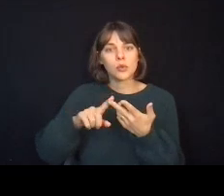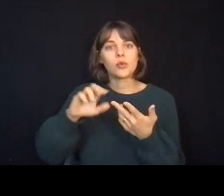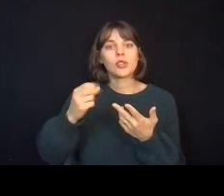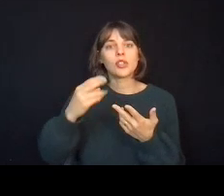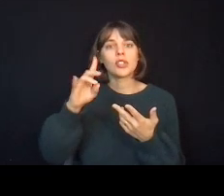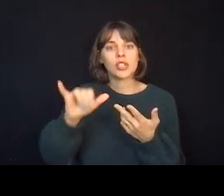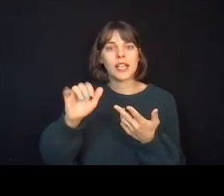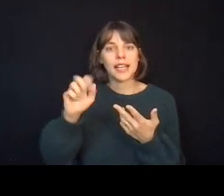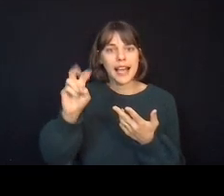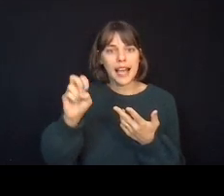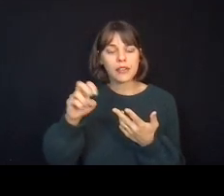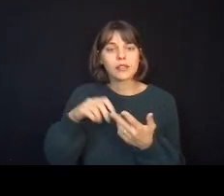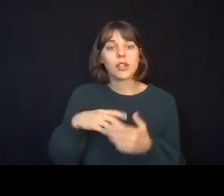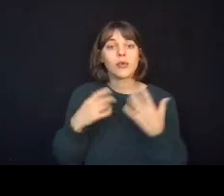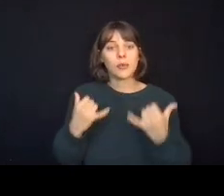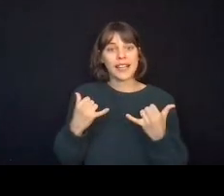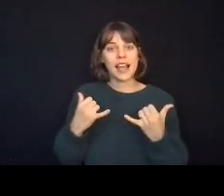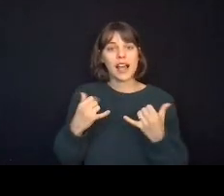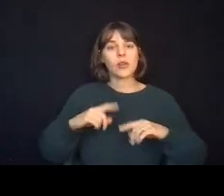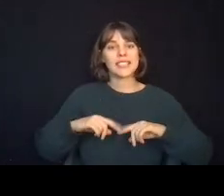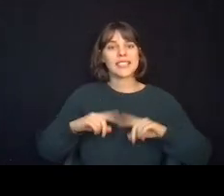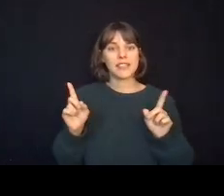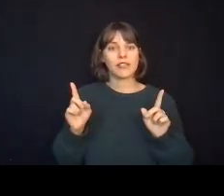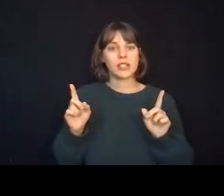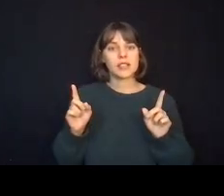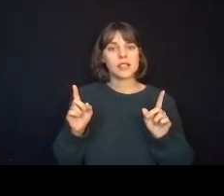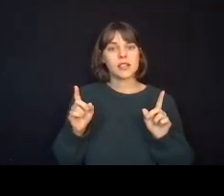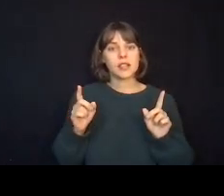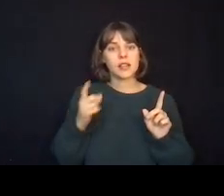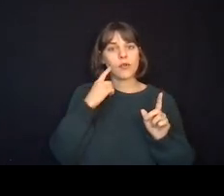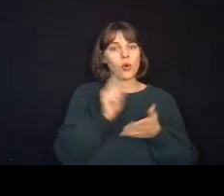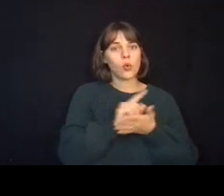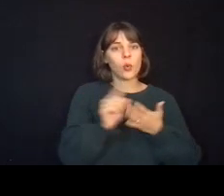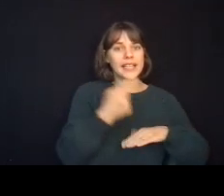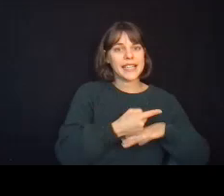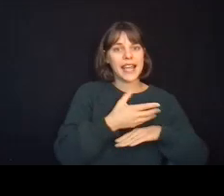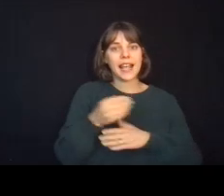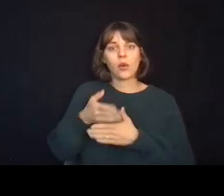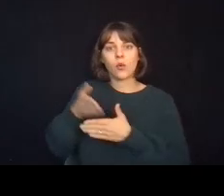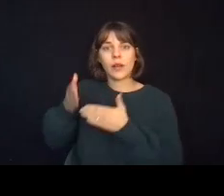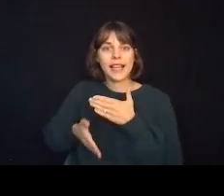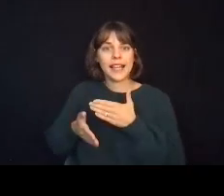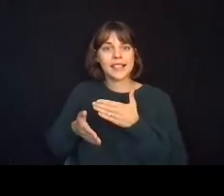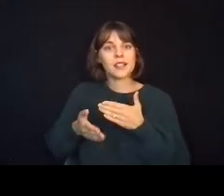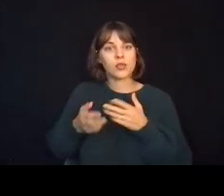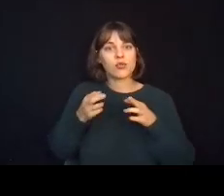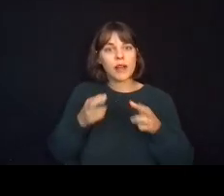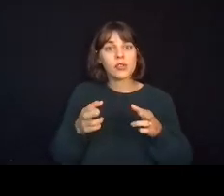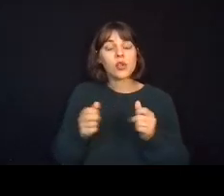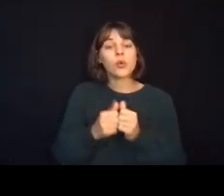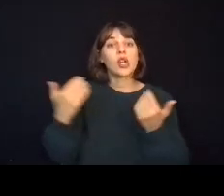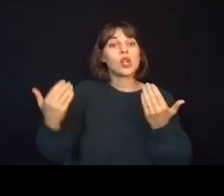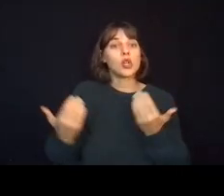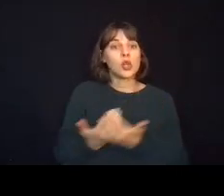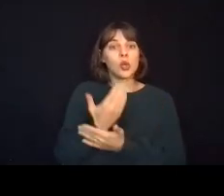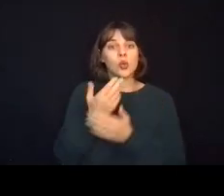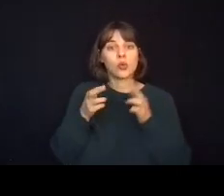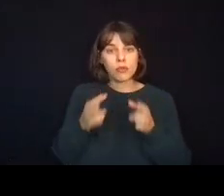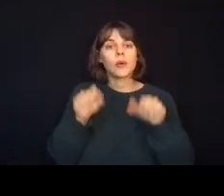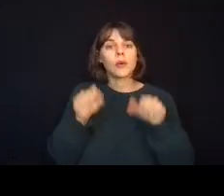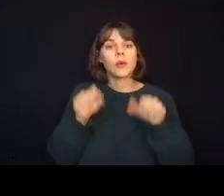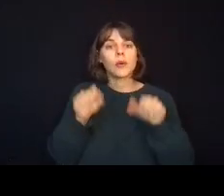service, there's a difference between the weekday and the weekend routings. So with this updated routing, we'll be able to